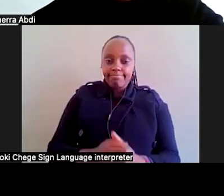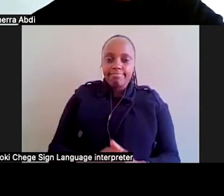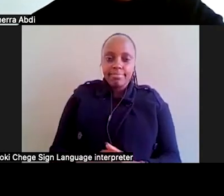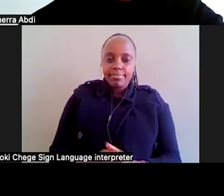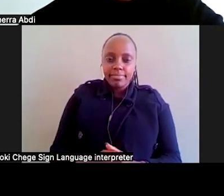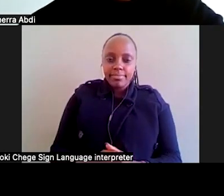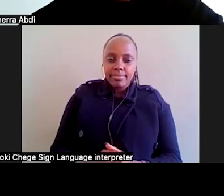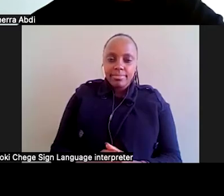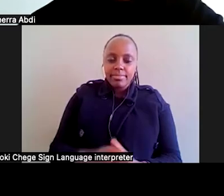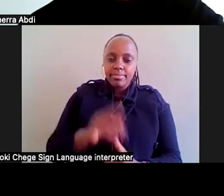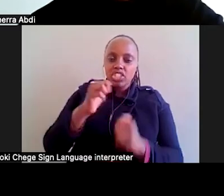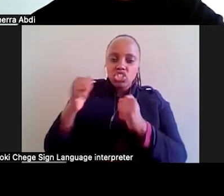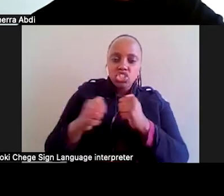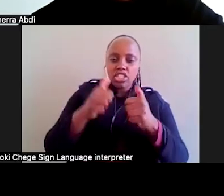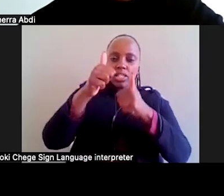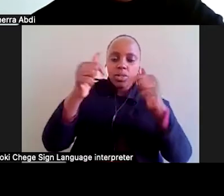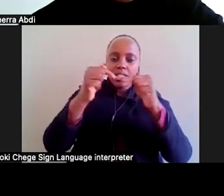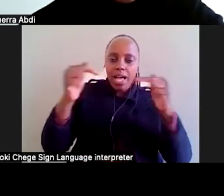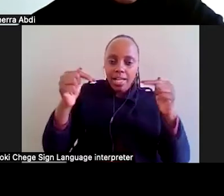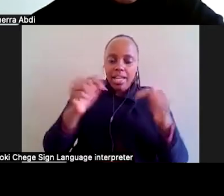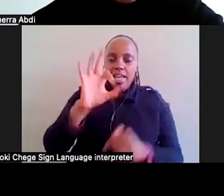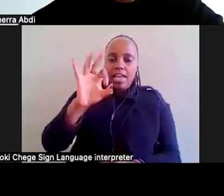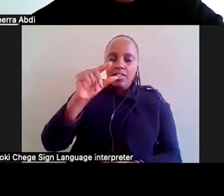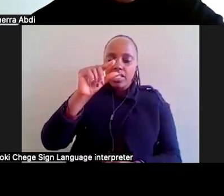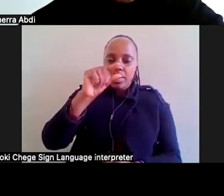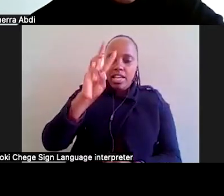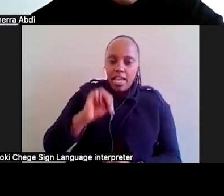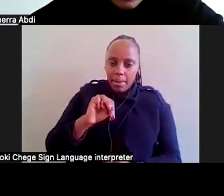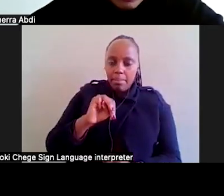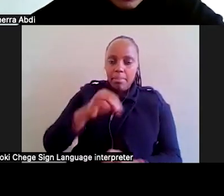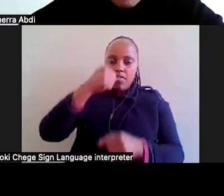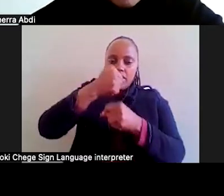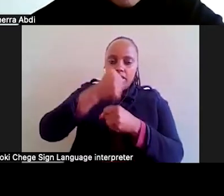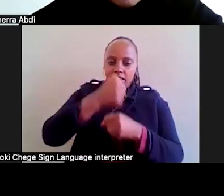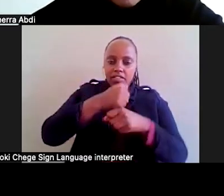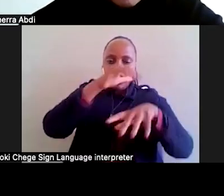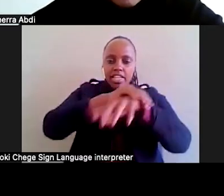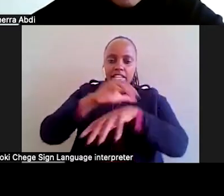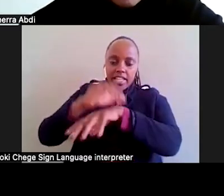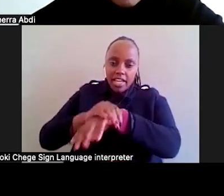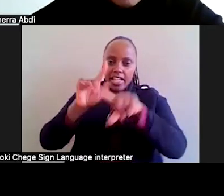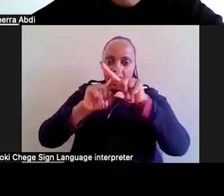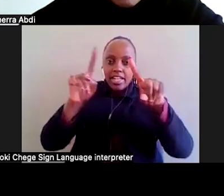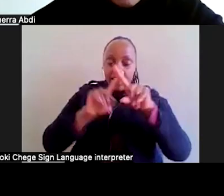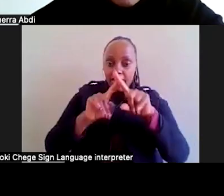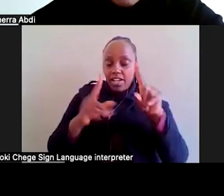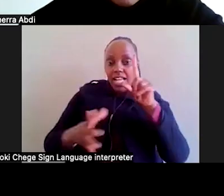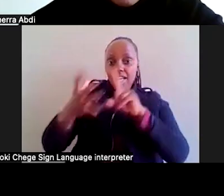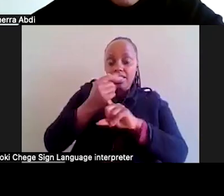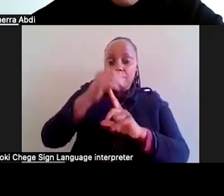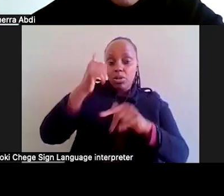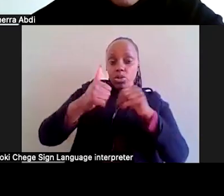the Anti-FGM Board of Kenya employed in reaching the milestones that you have